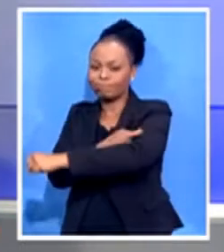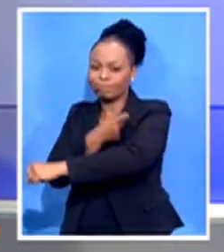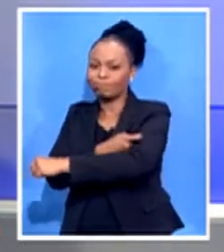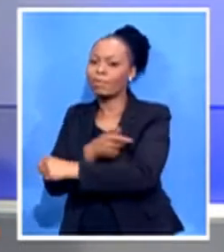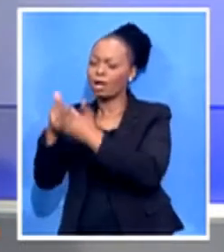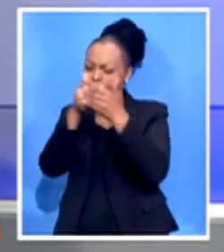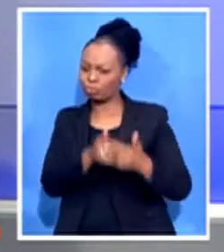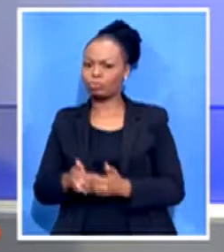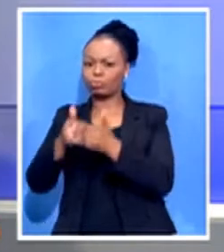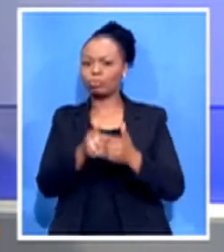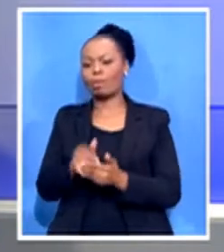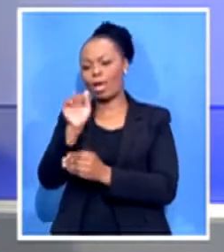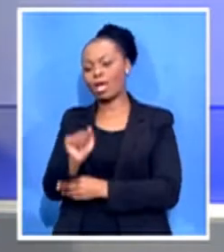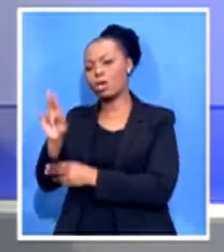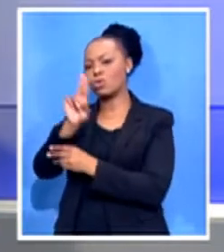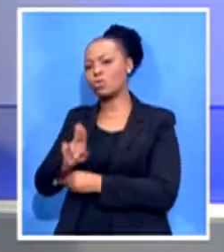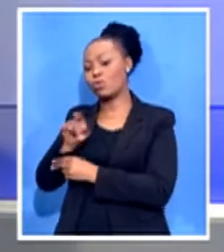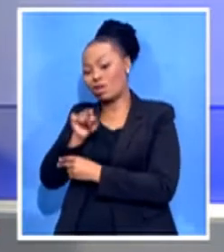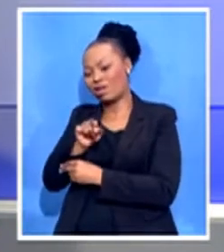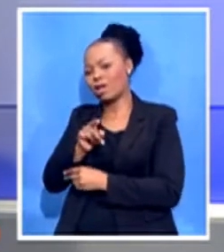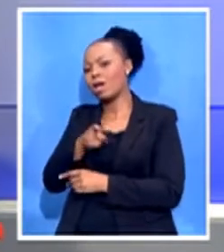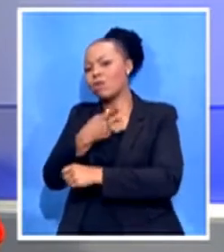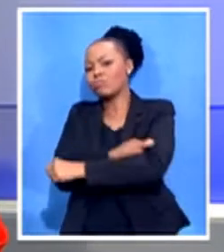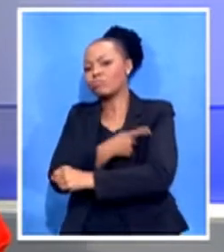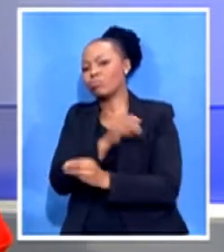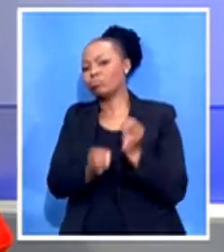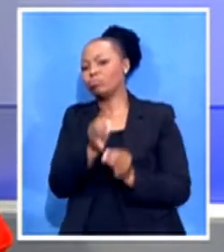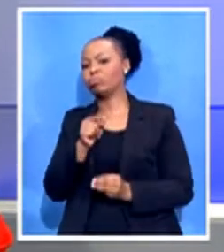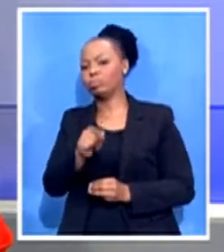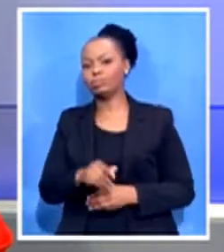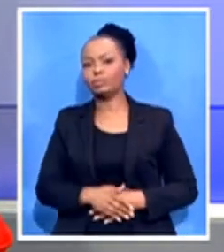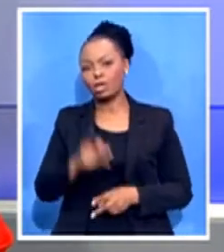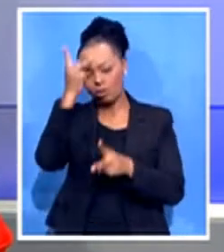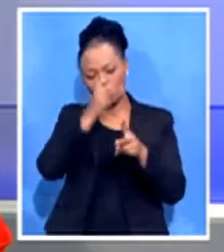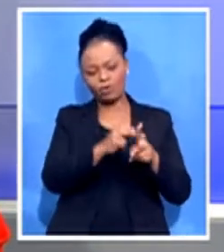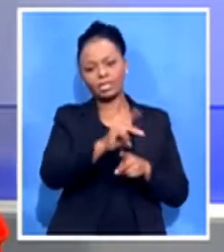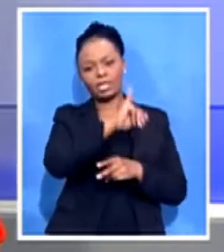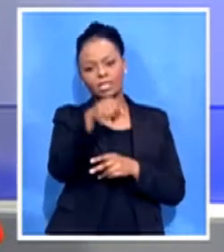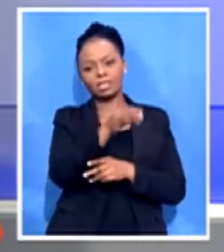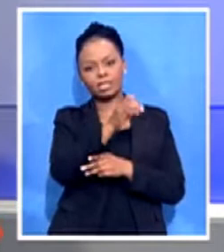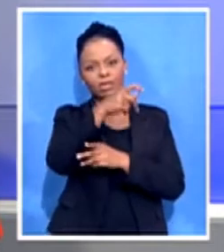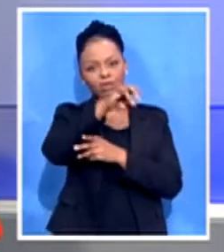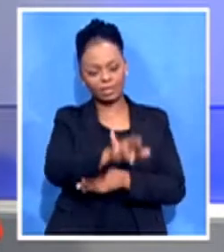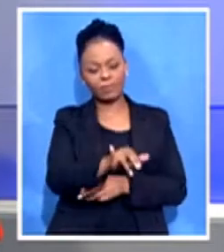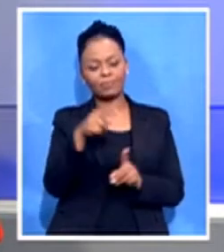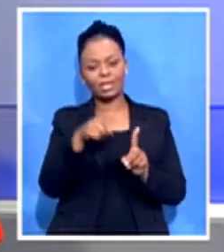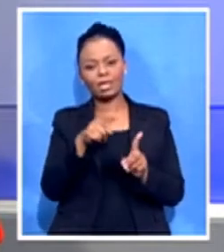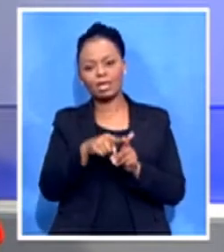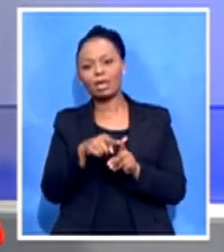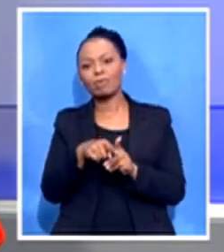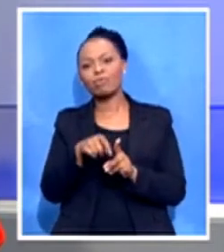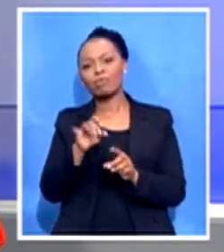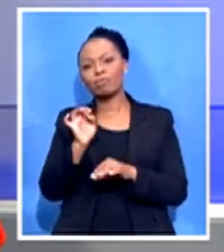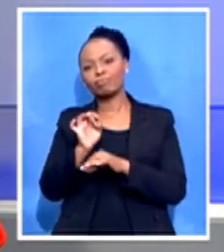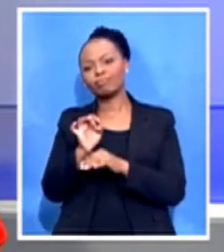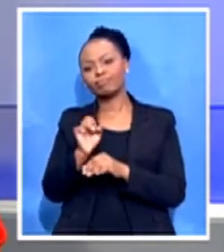discuss this further, we're joined via Skype by Professor Jeffrey Mphahlele. He's the Vice President of Research at the South African